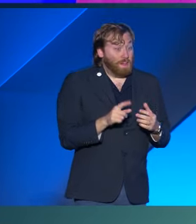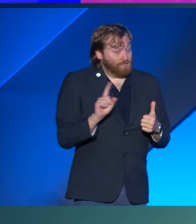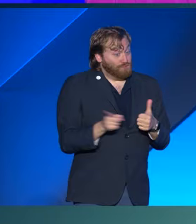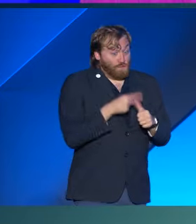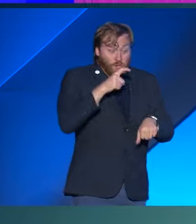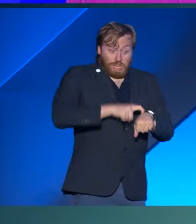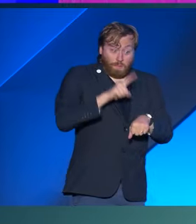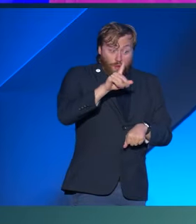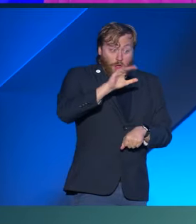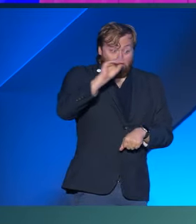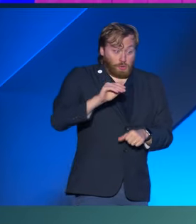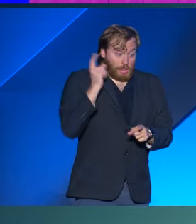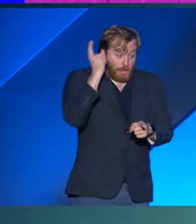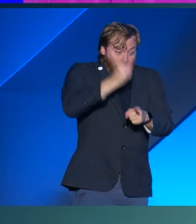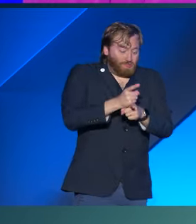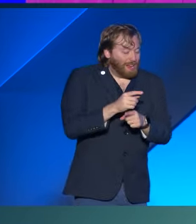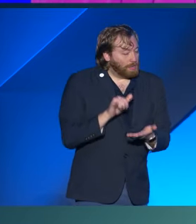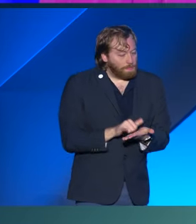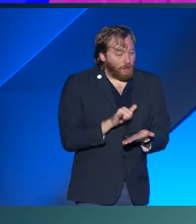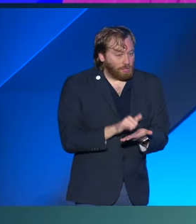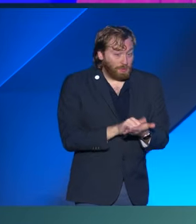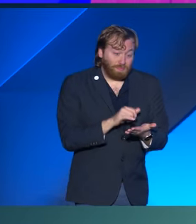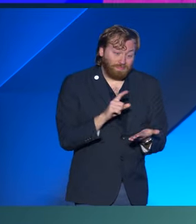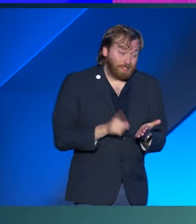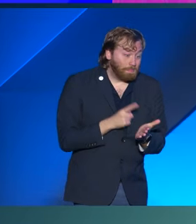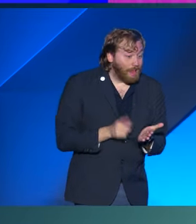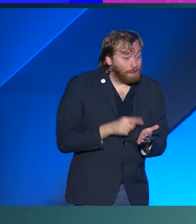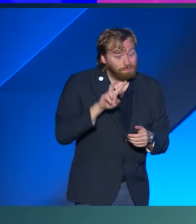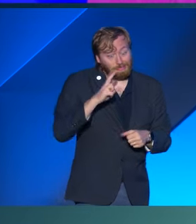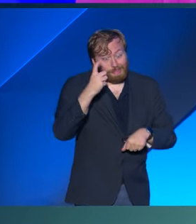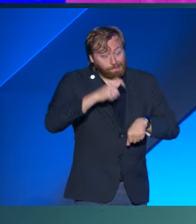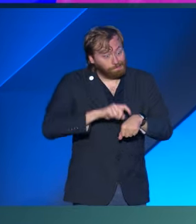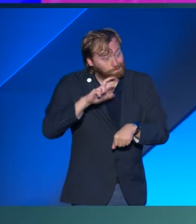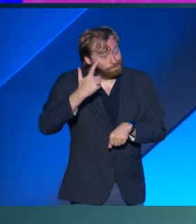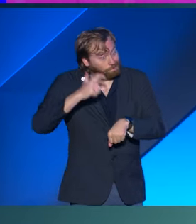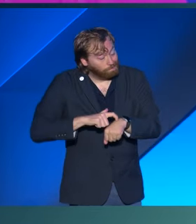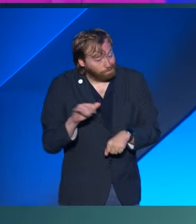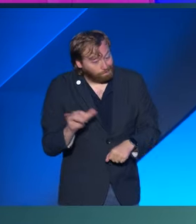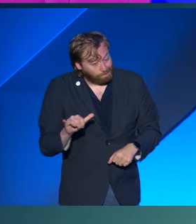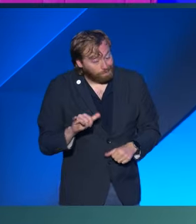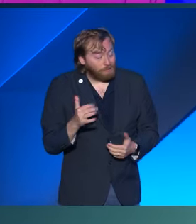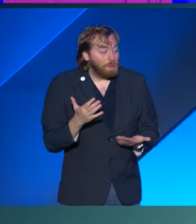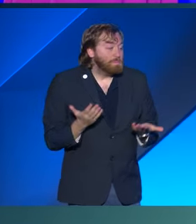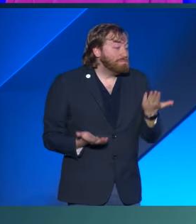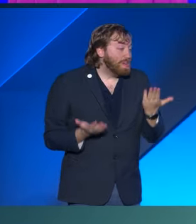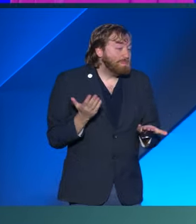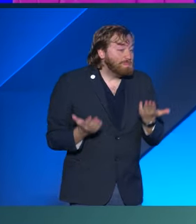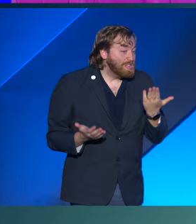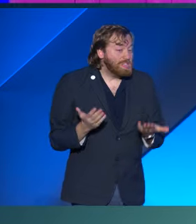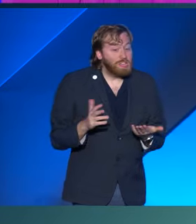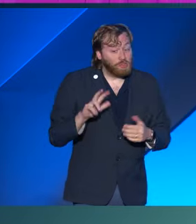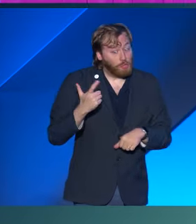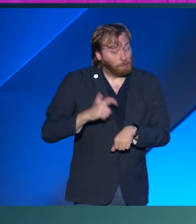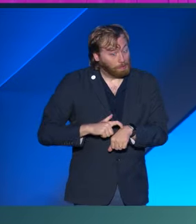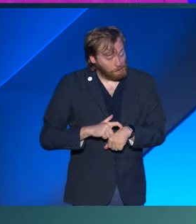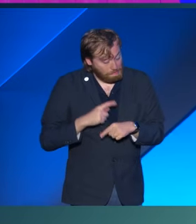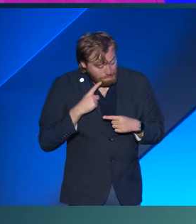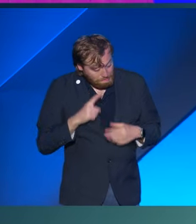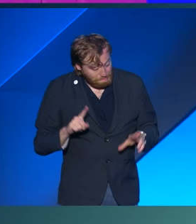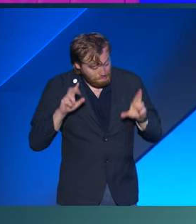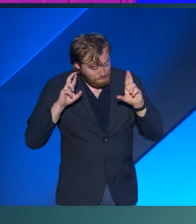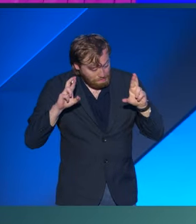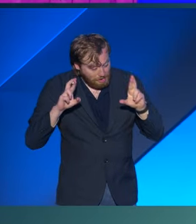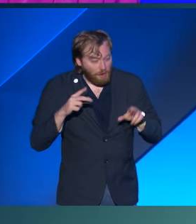first time, or sometimes the second. Maybe it takes a third. For example, our